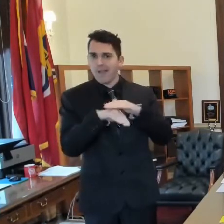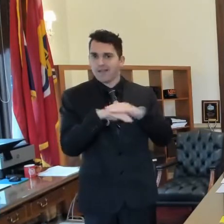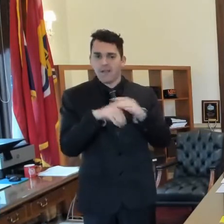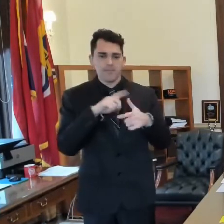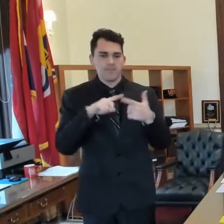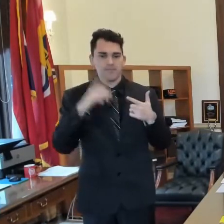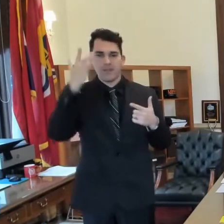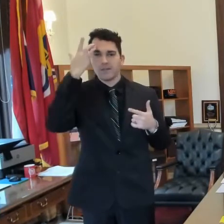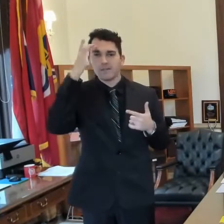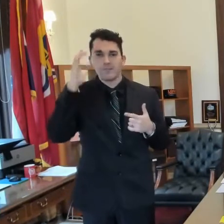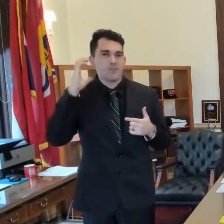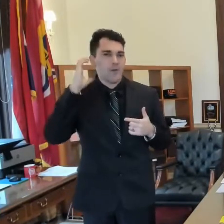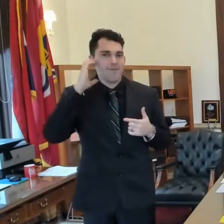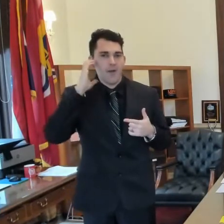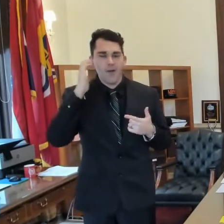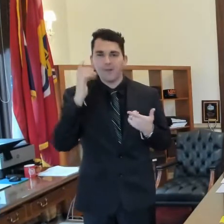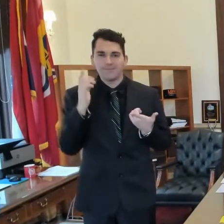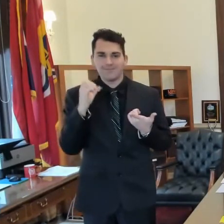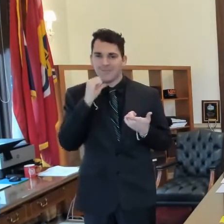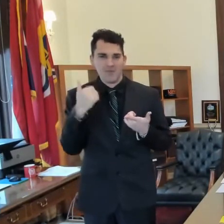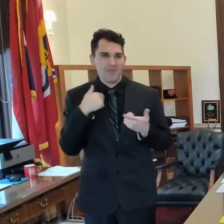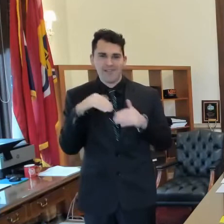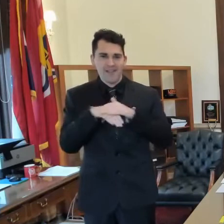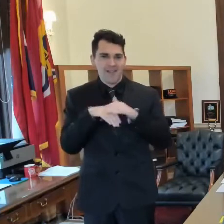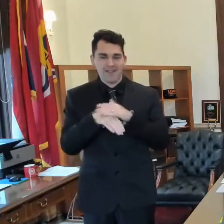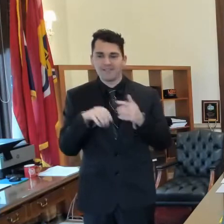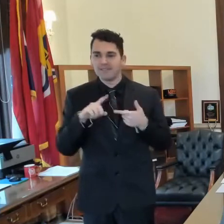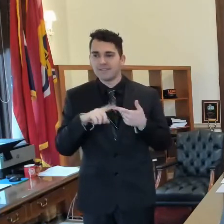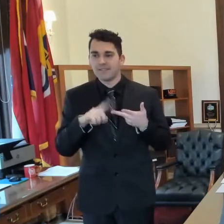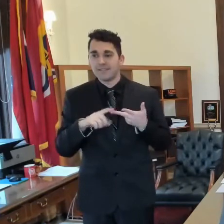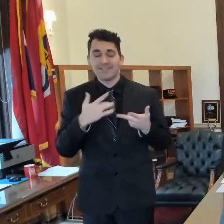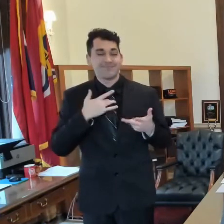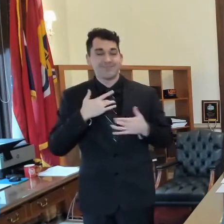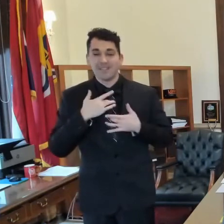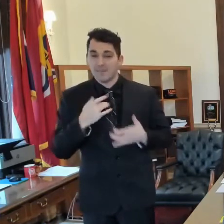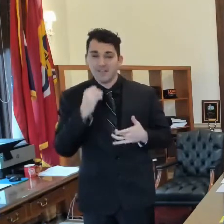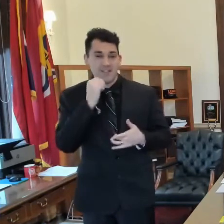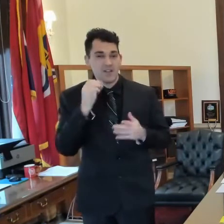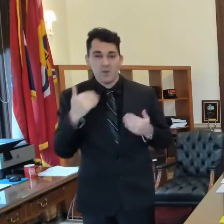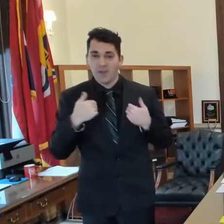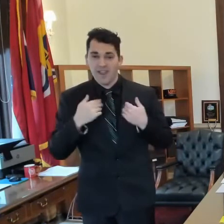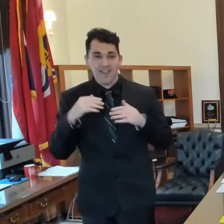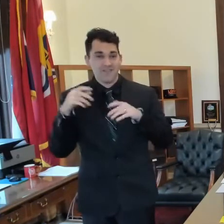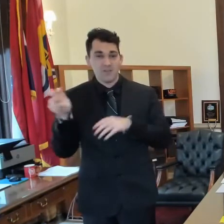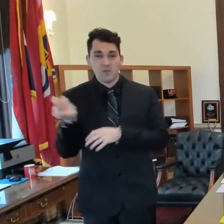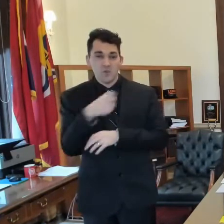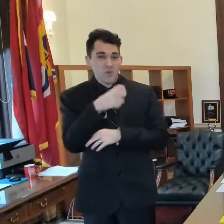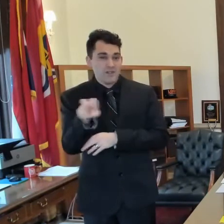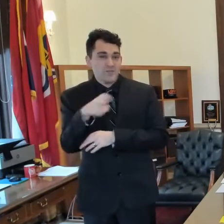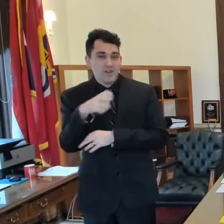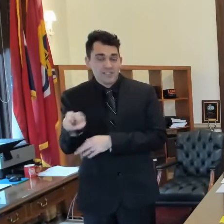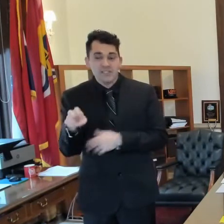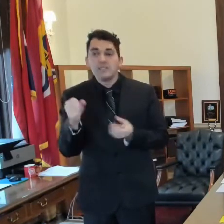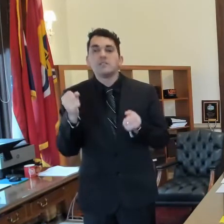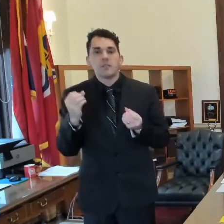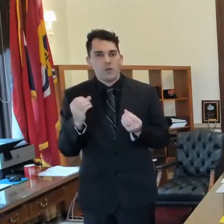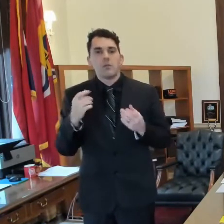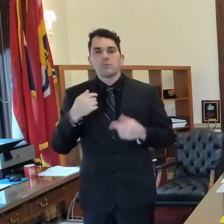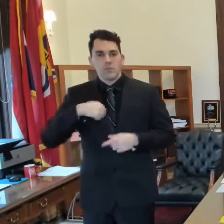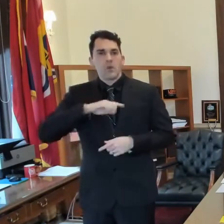smartphones, and they usually often don't have transportation, so we provide the transportation. So we still are